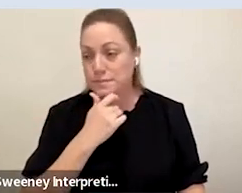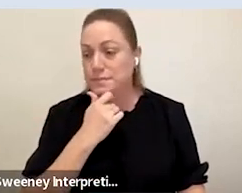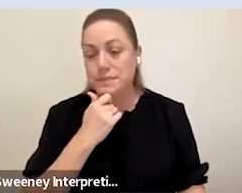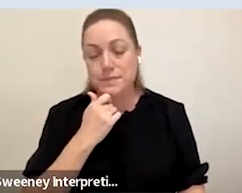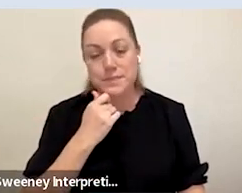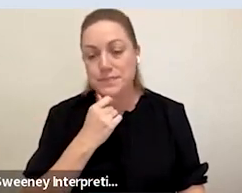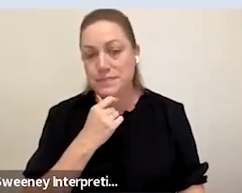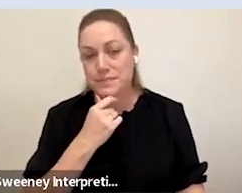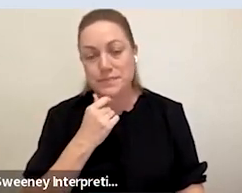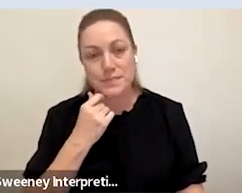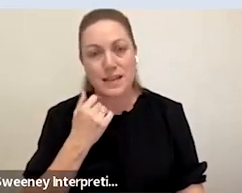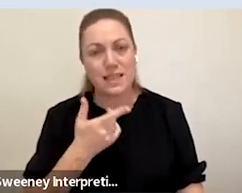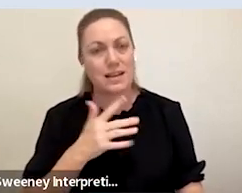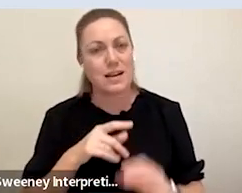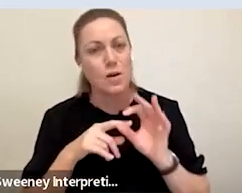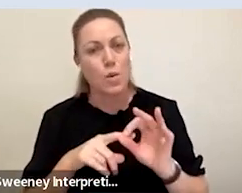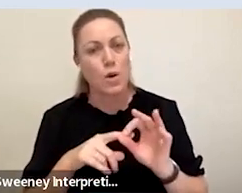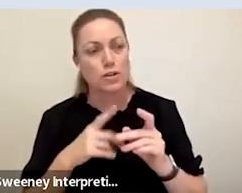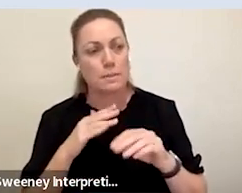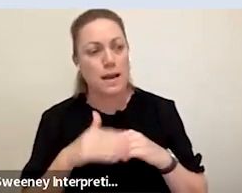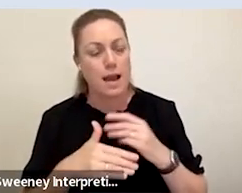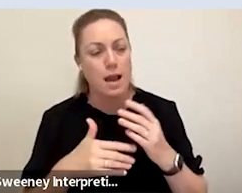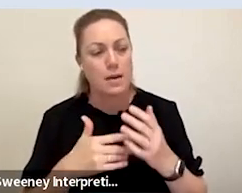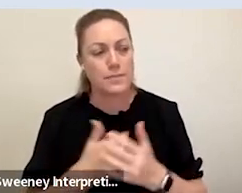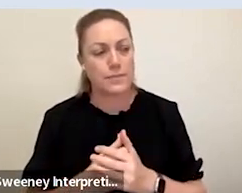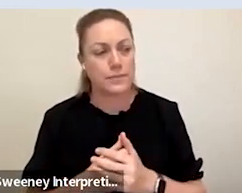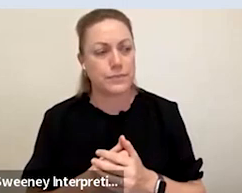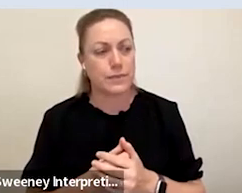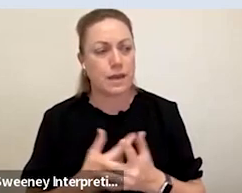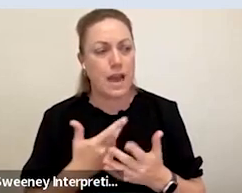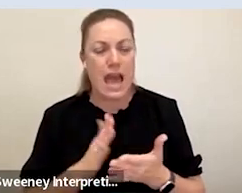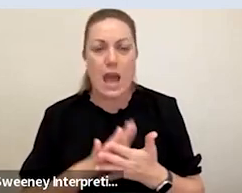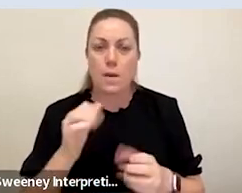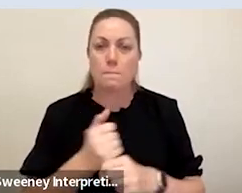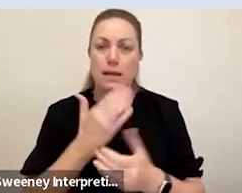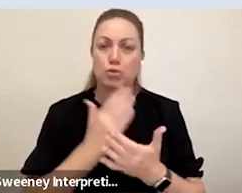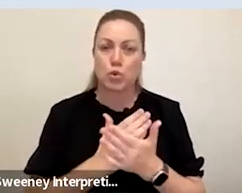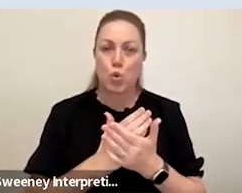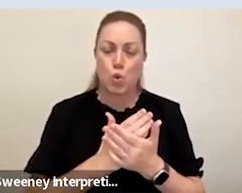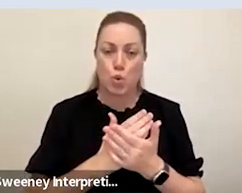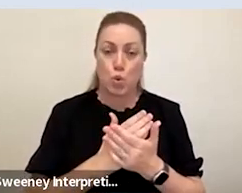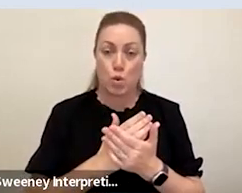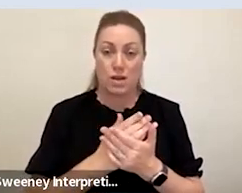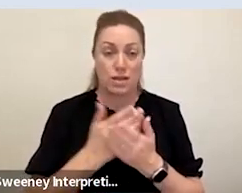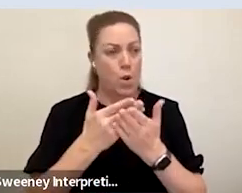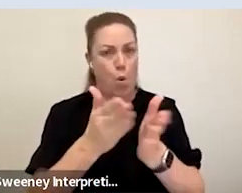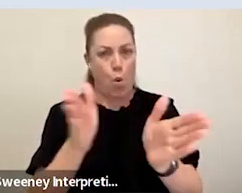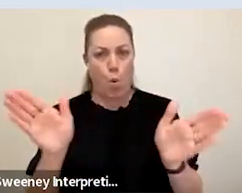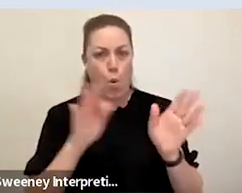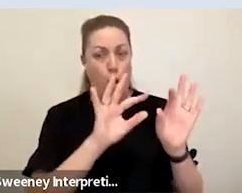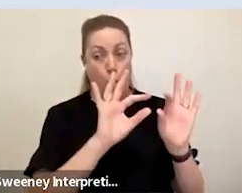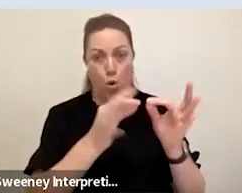this question of how do we ensure that organisations across a system understand that not everybody's the